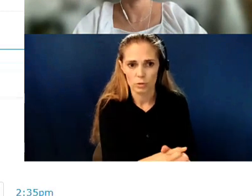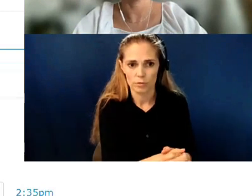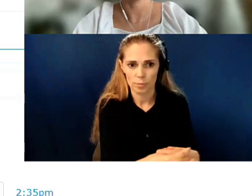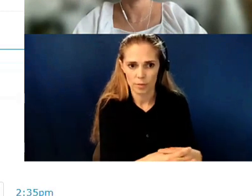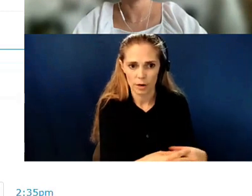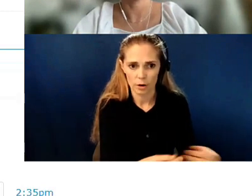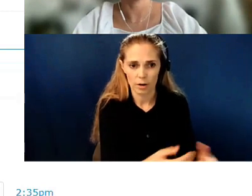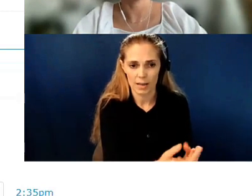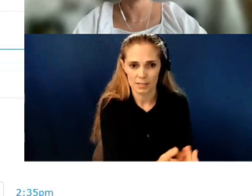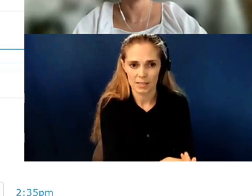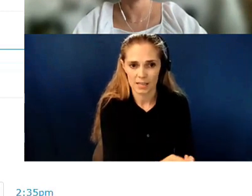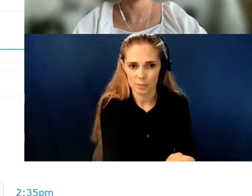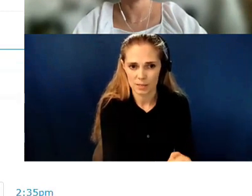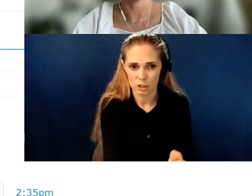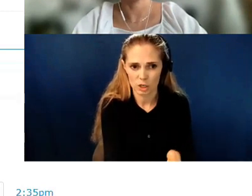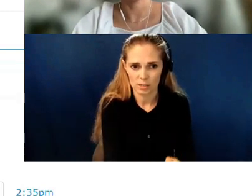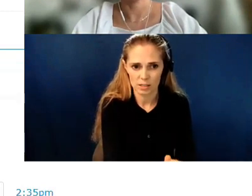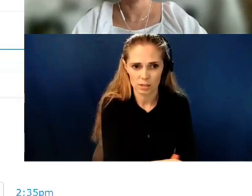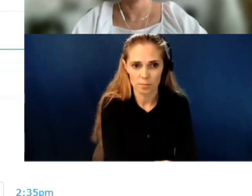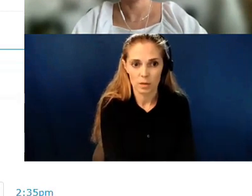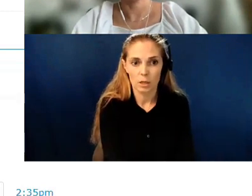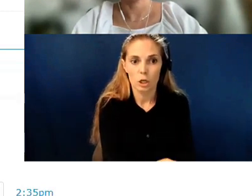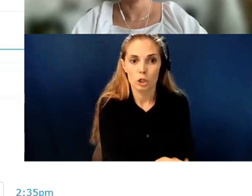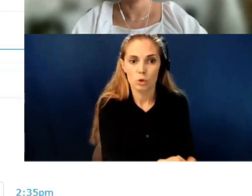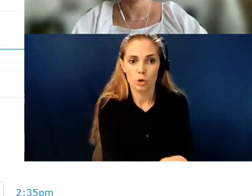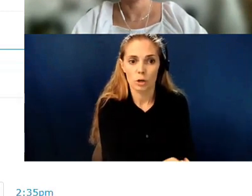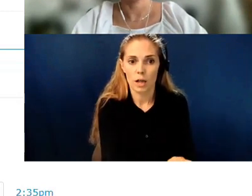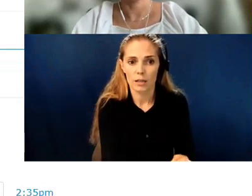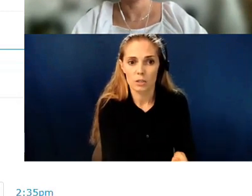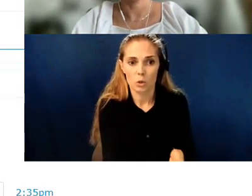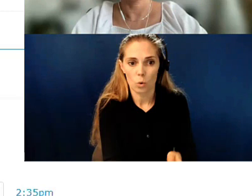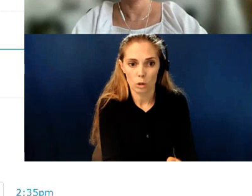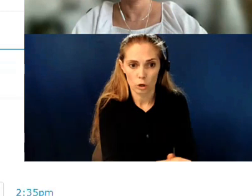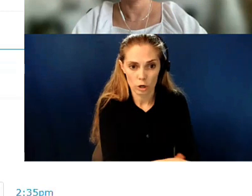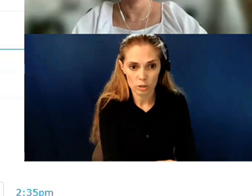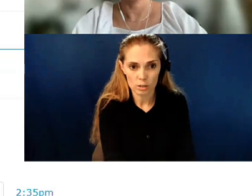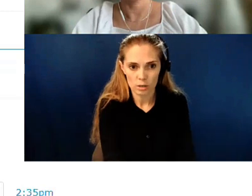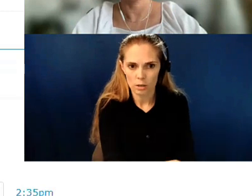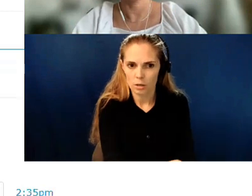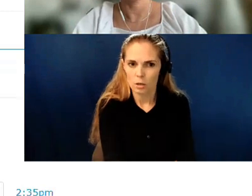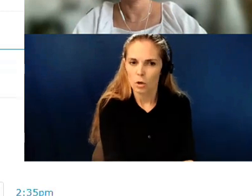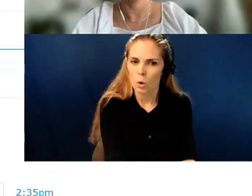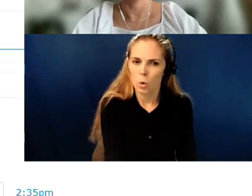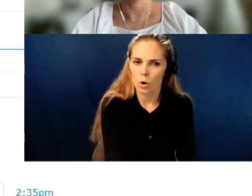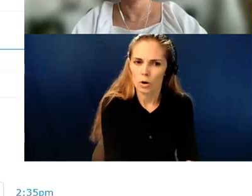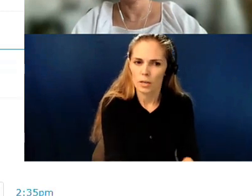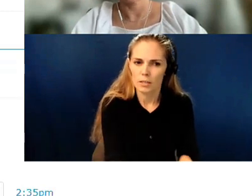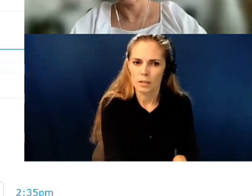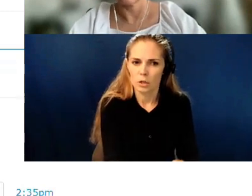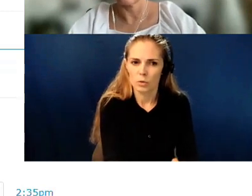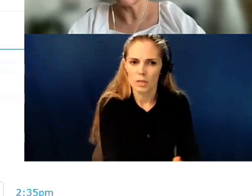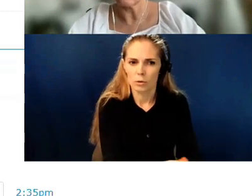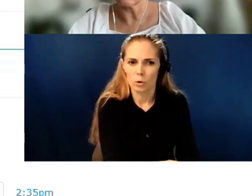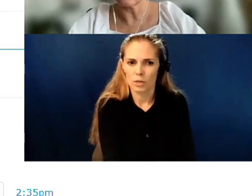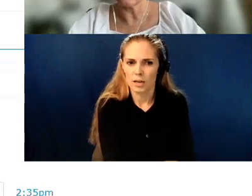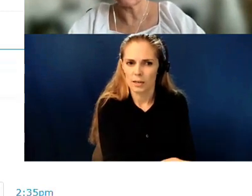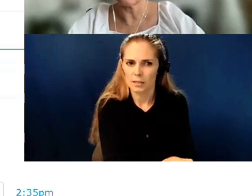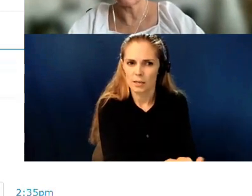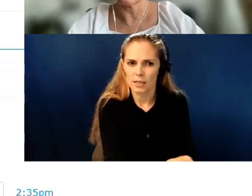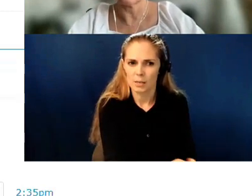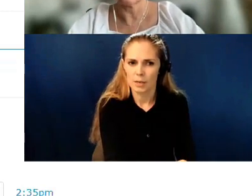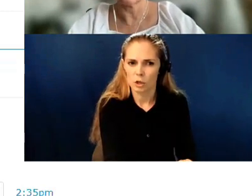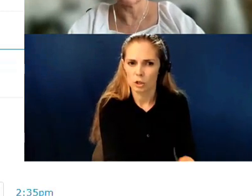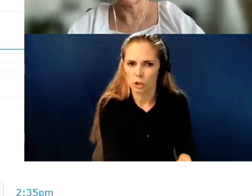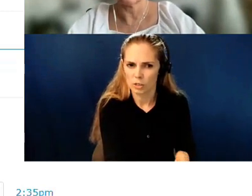would use it from there as a text messaging system to your clients or learners? Or is it that you would download